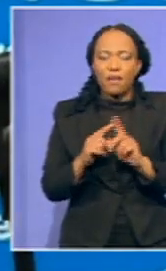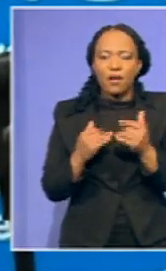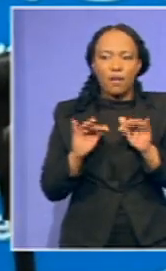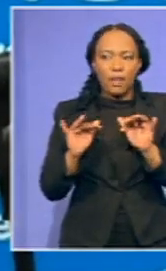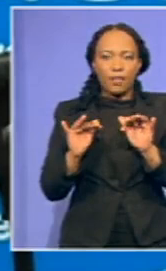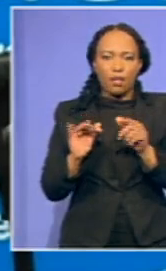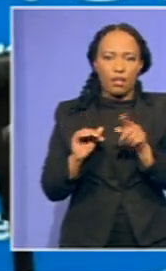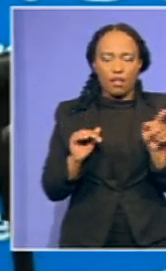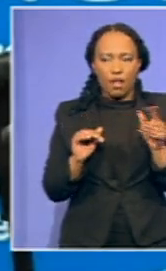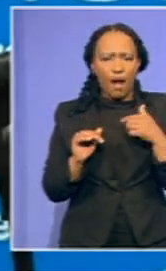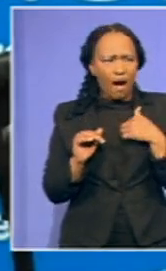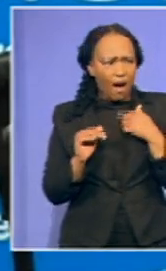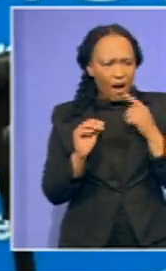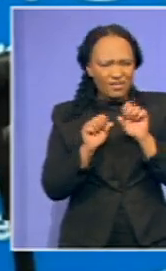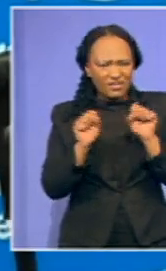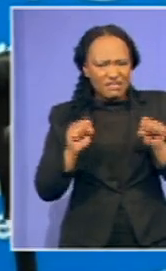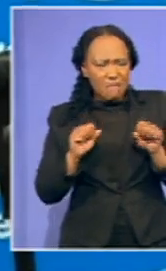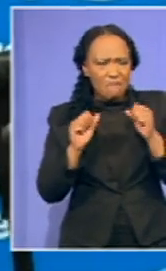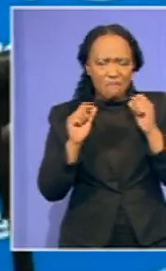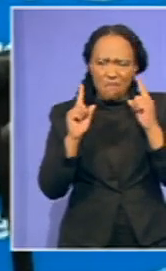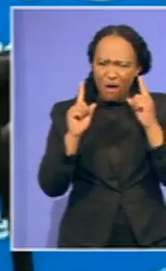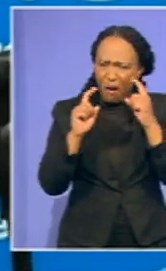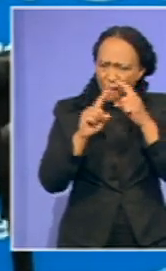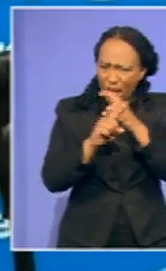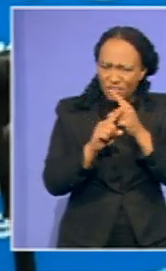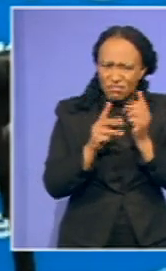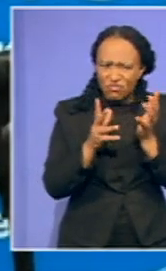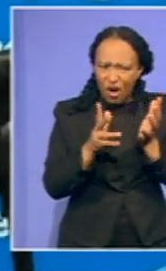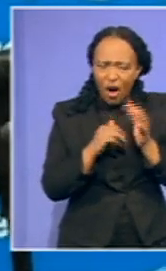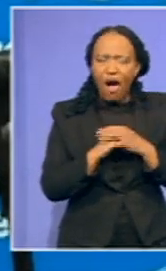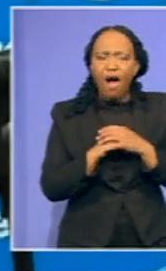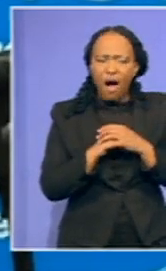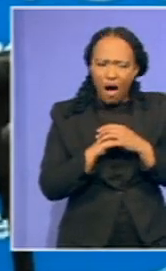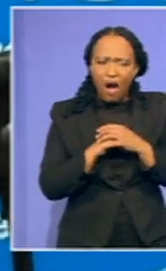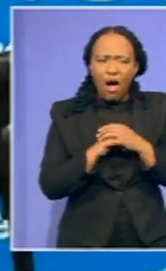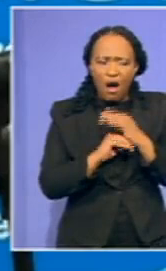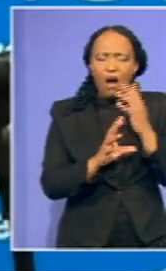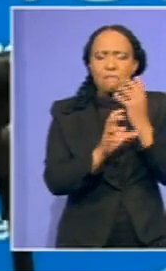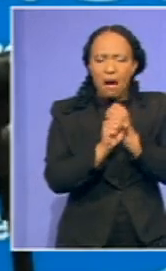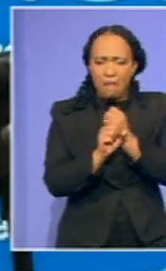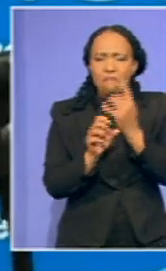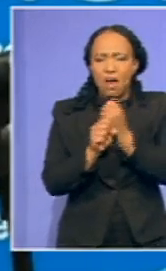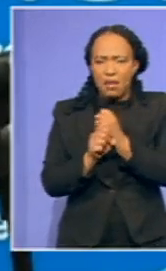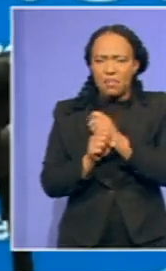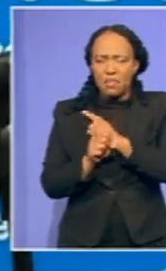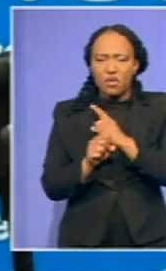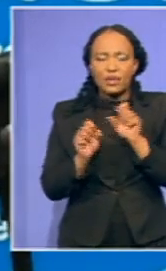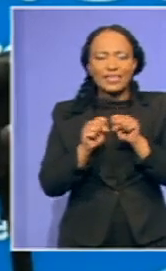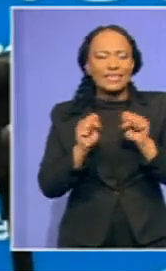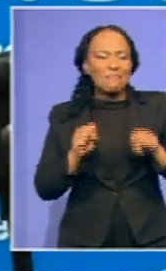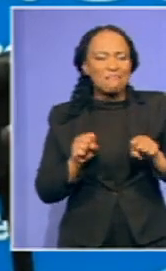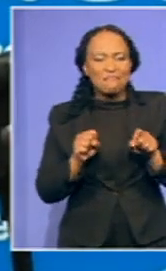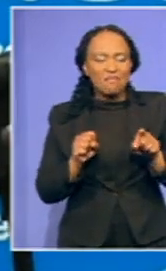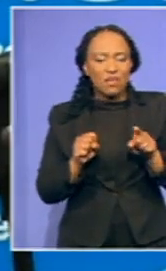maybe the complexity of the system, will get an understanding also in the isolatedness of the system, that we don't just deal